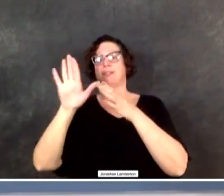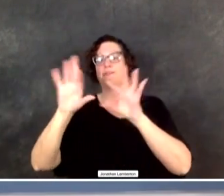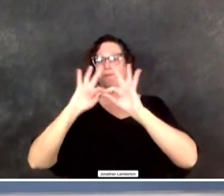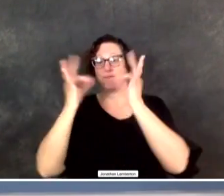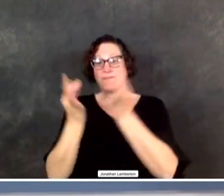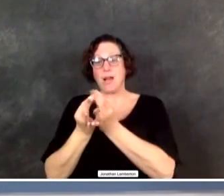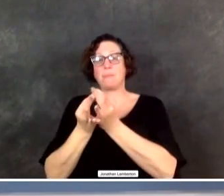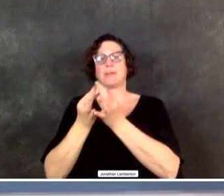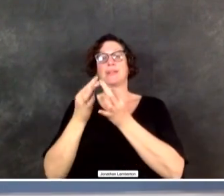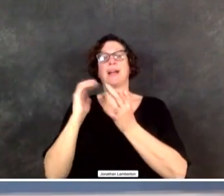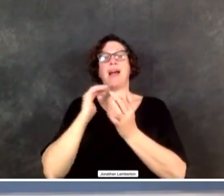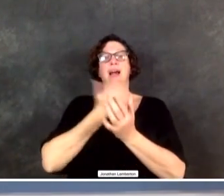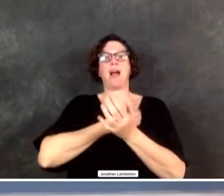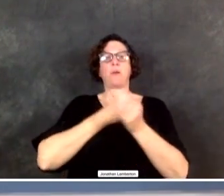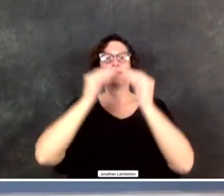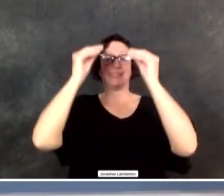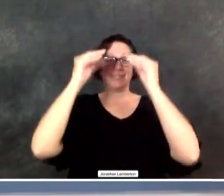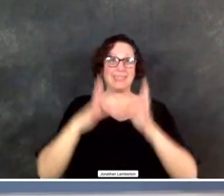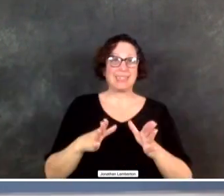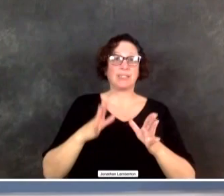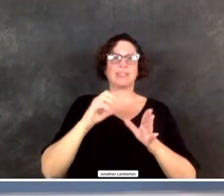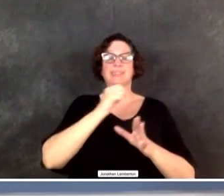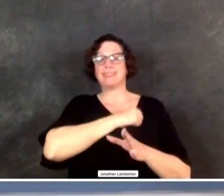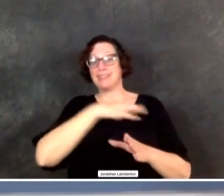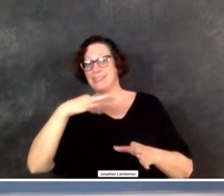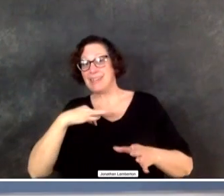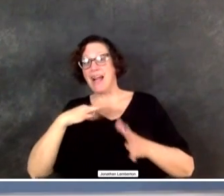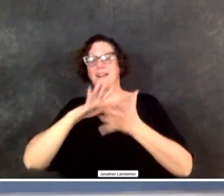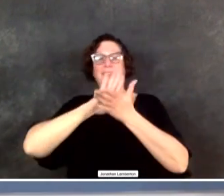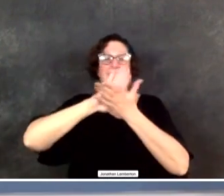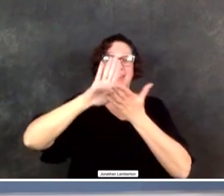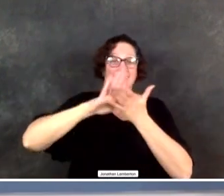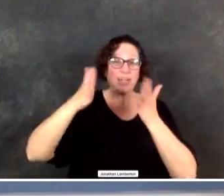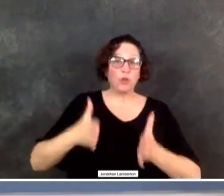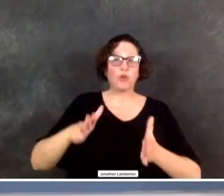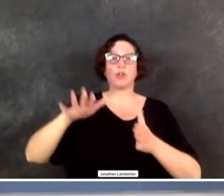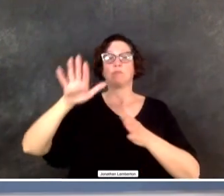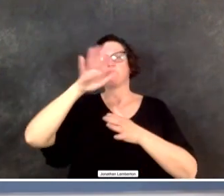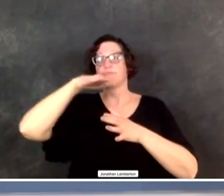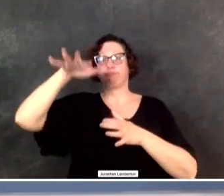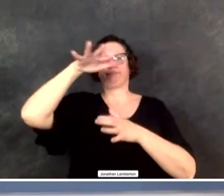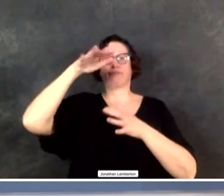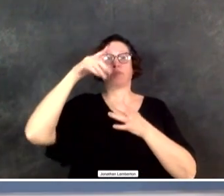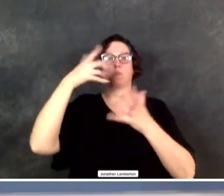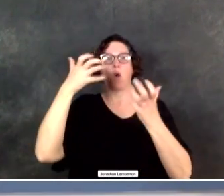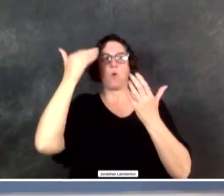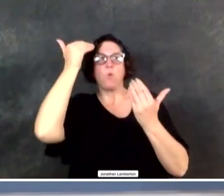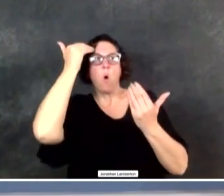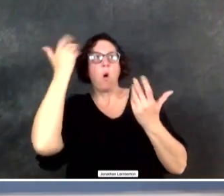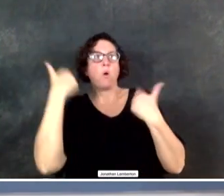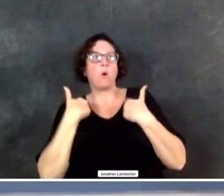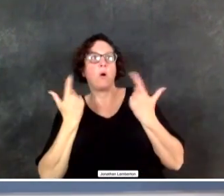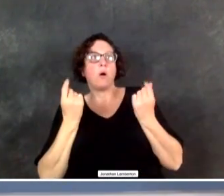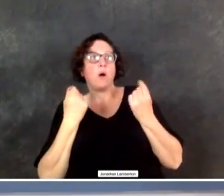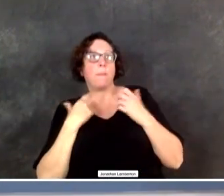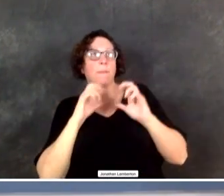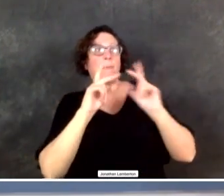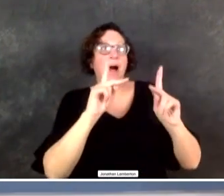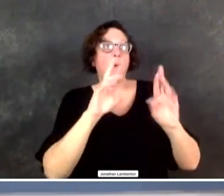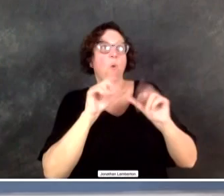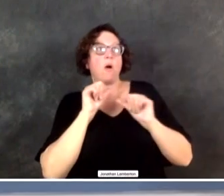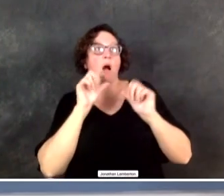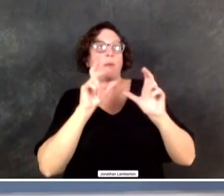food service workers, custodians, everybody just wants to know. What are we going to be doing? And so I think this is